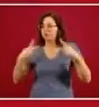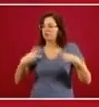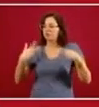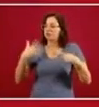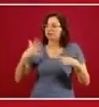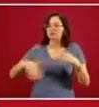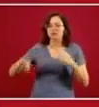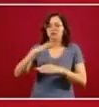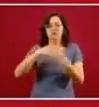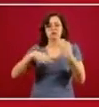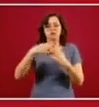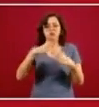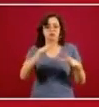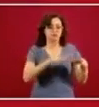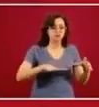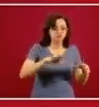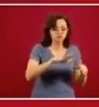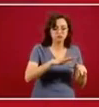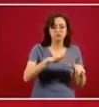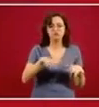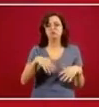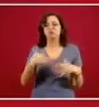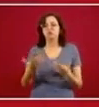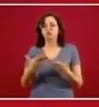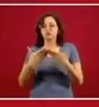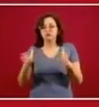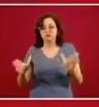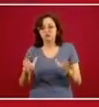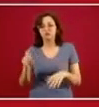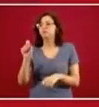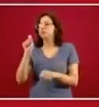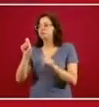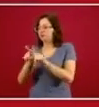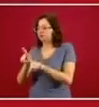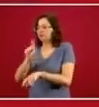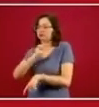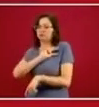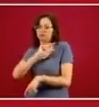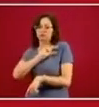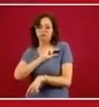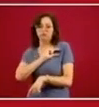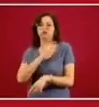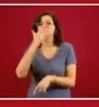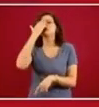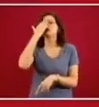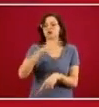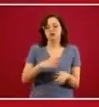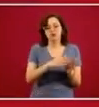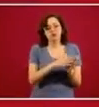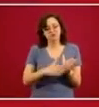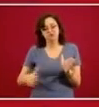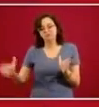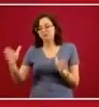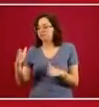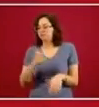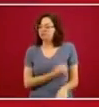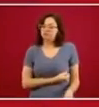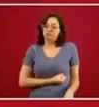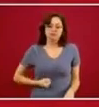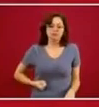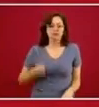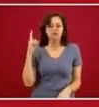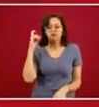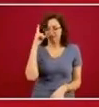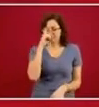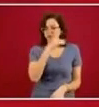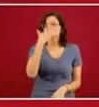renouncing certain needs, renouncing certain activities, and I'm talking to the private sector, the